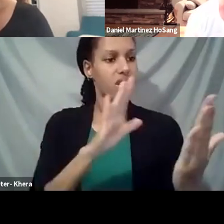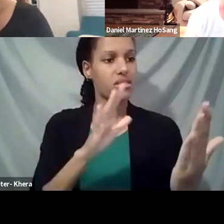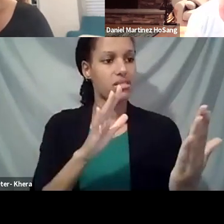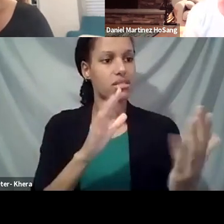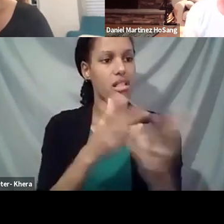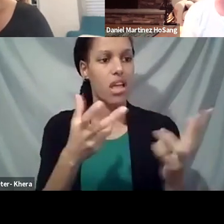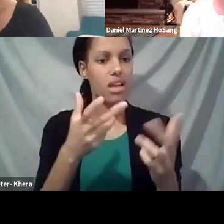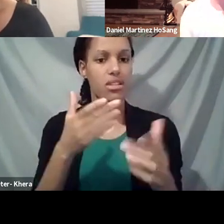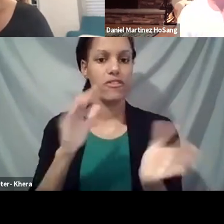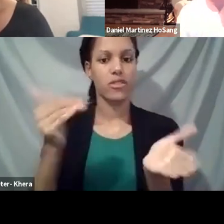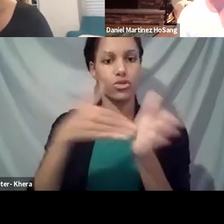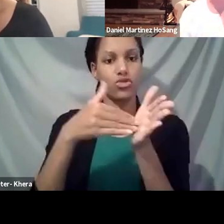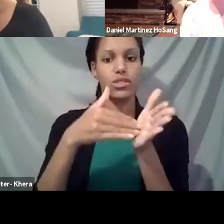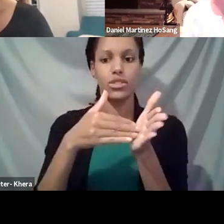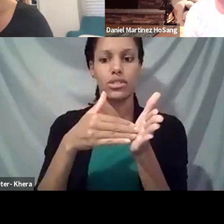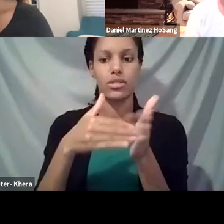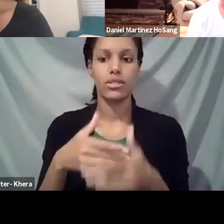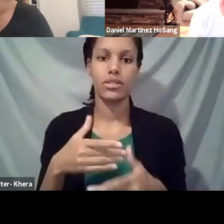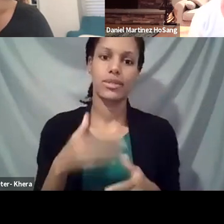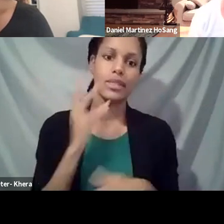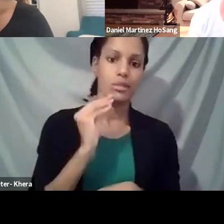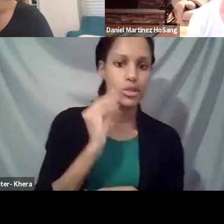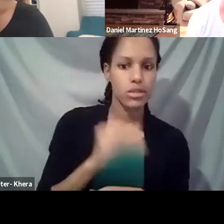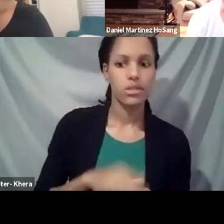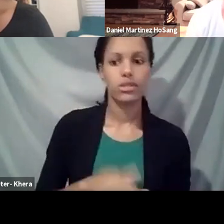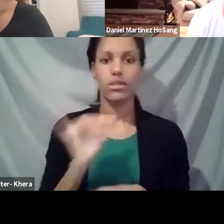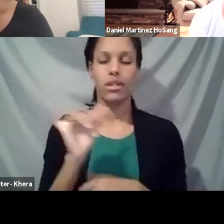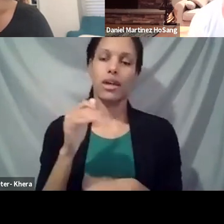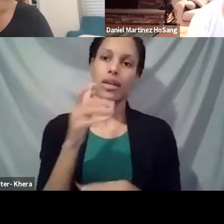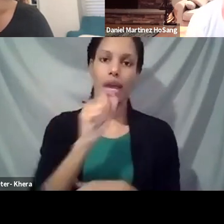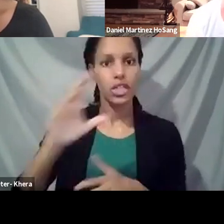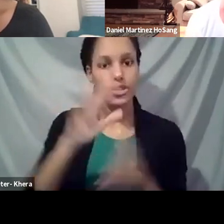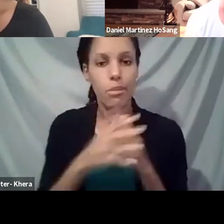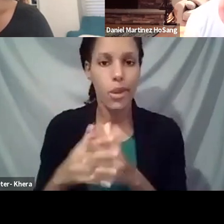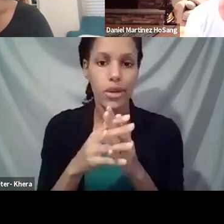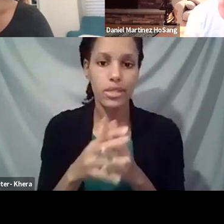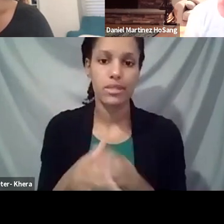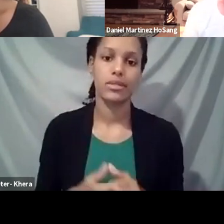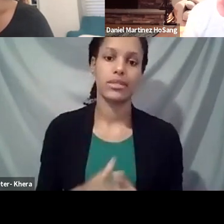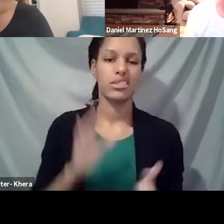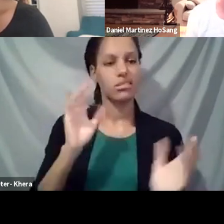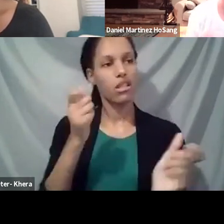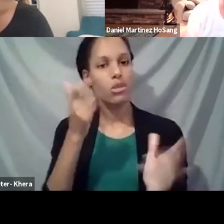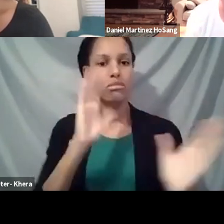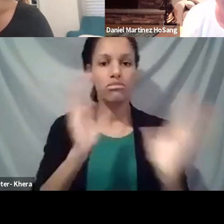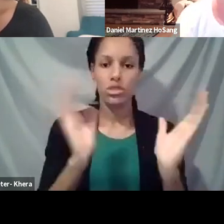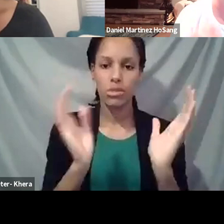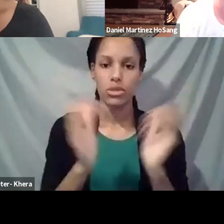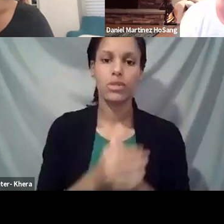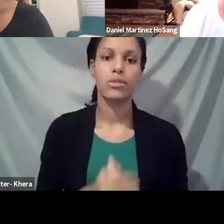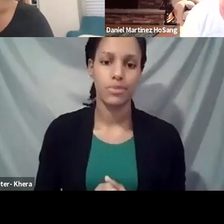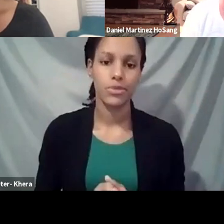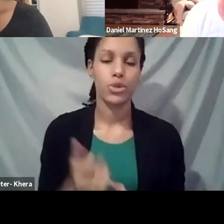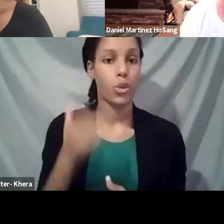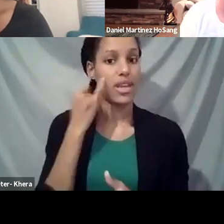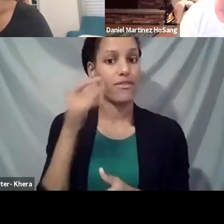very notion of a group identity like Asian American suggests a similarity or commonality among those who identify with it